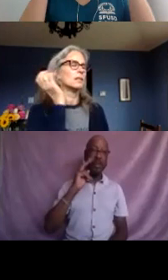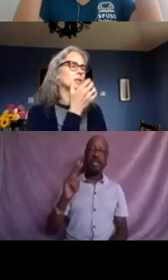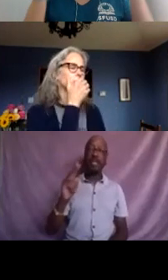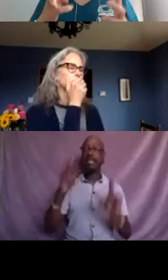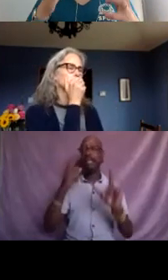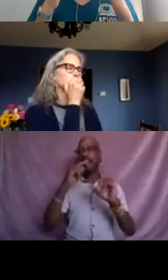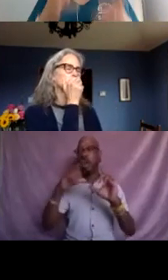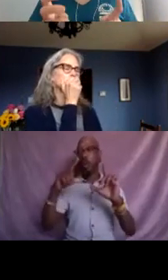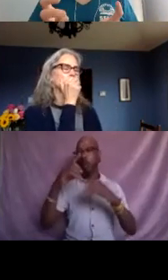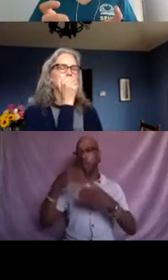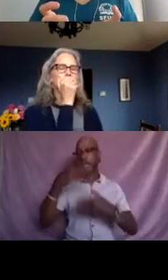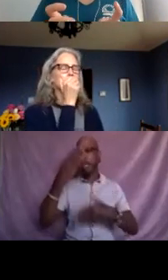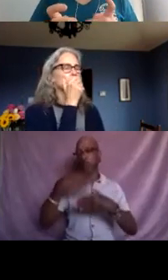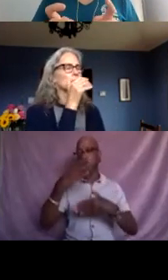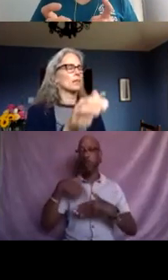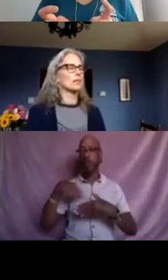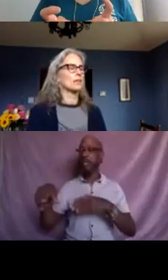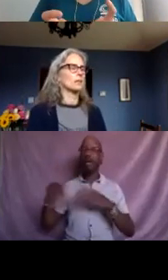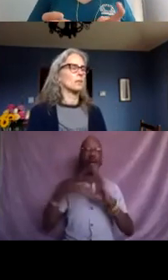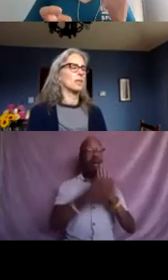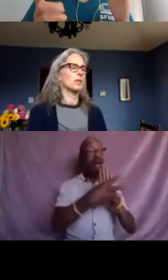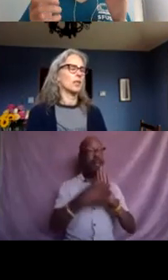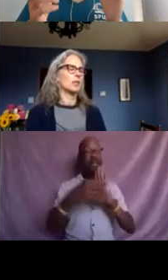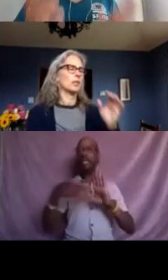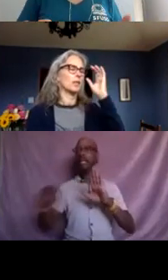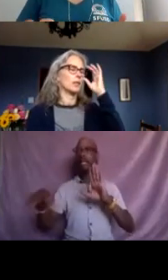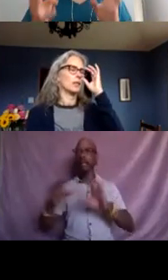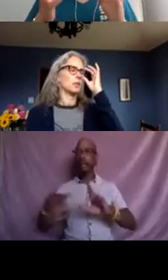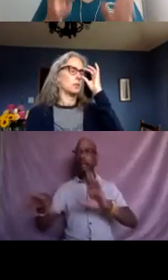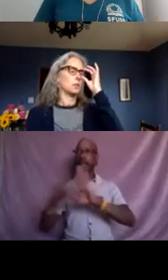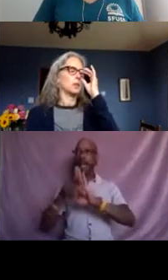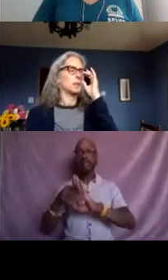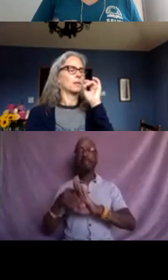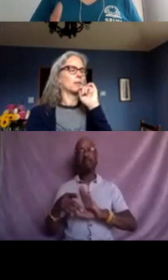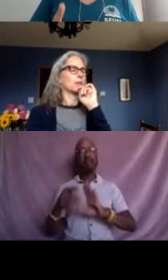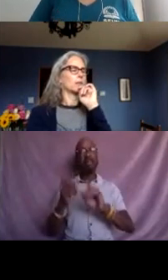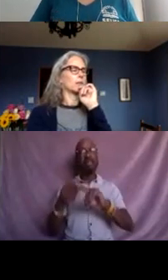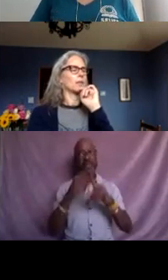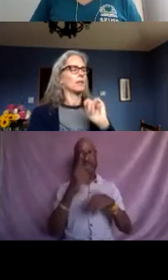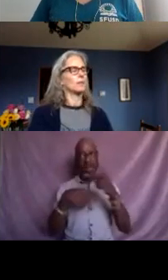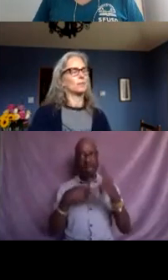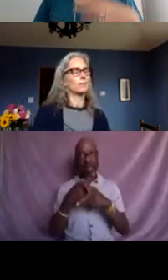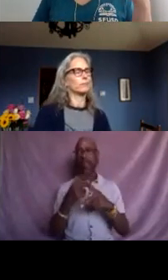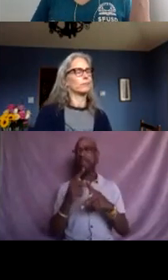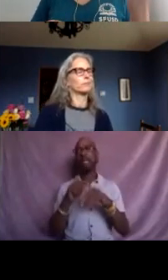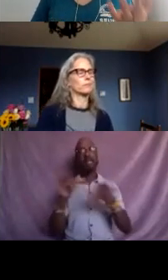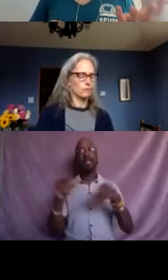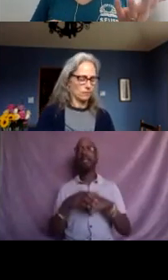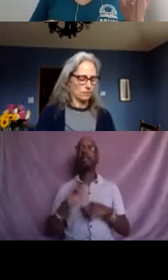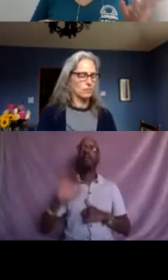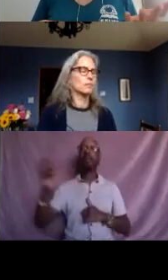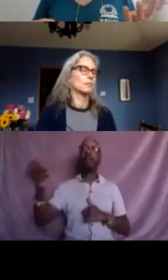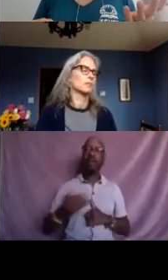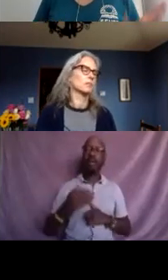and paste a whole list of emails in there at once. You don't have to do it one by one. But if you invite them via email, they have to, again, open